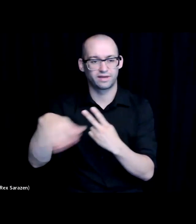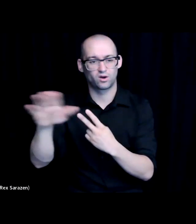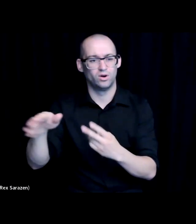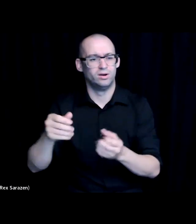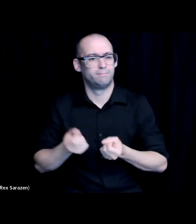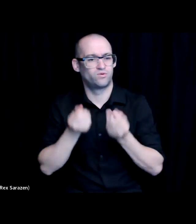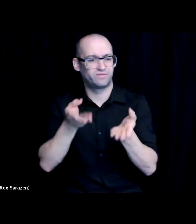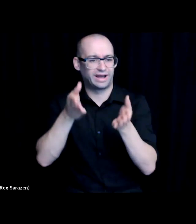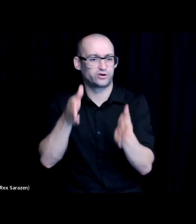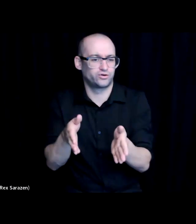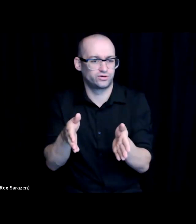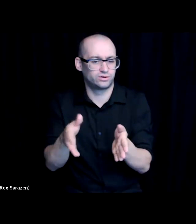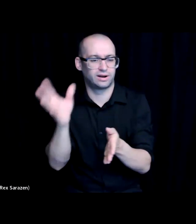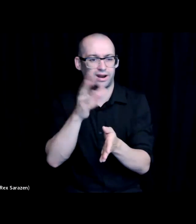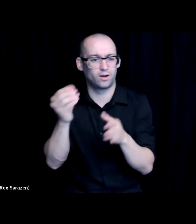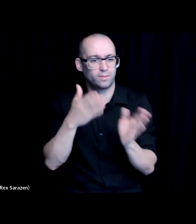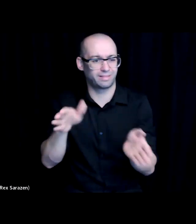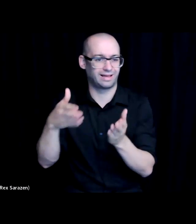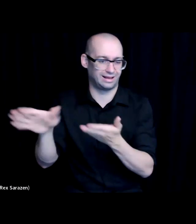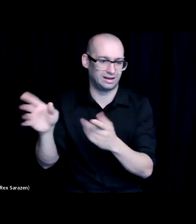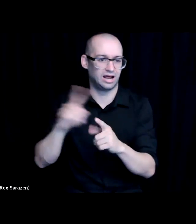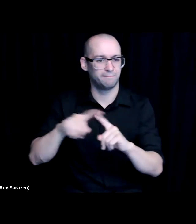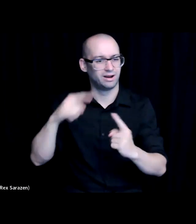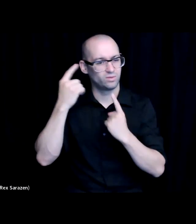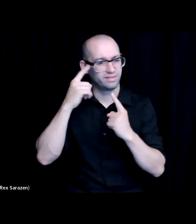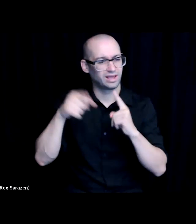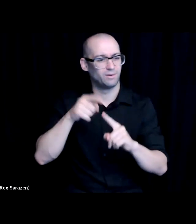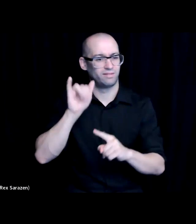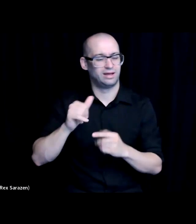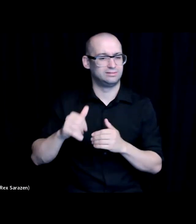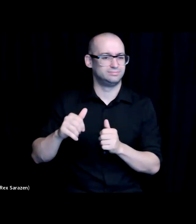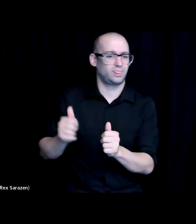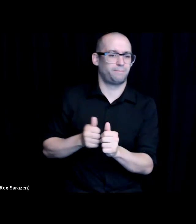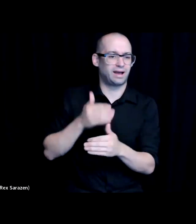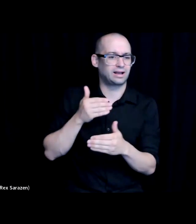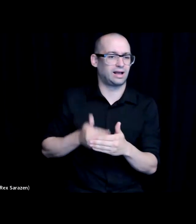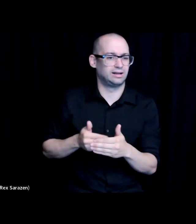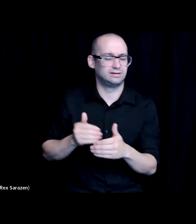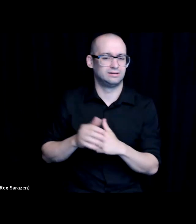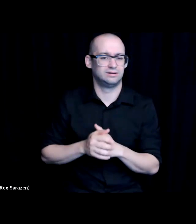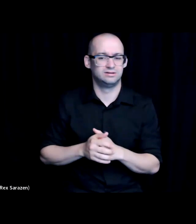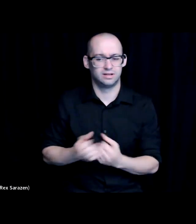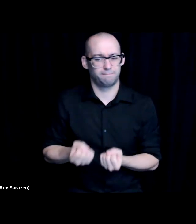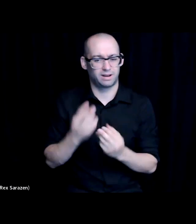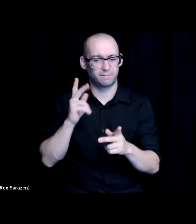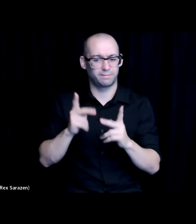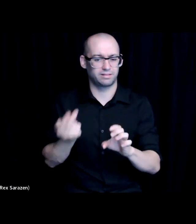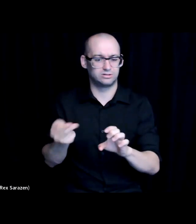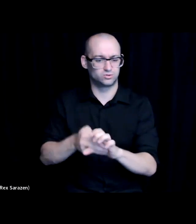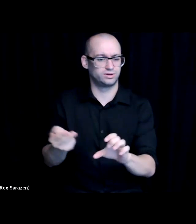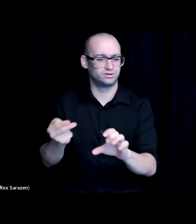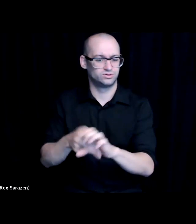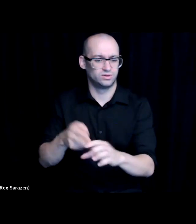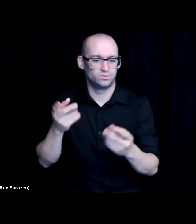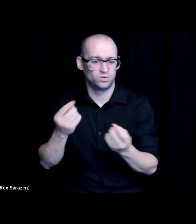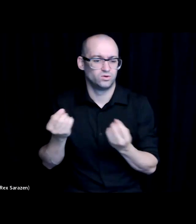online. But also we are thinking a lot about this on the back end of, once we have as many people having access to care as possible,